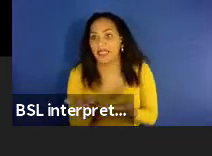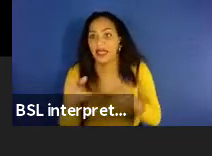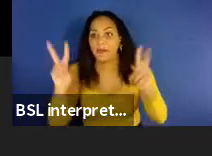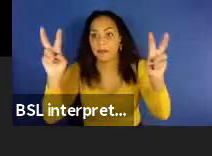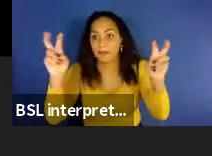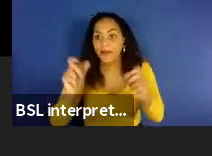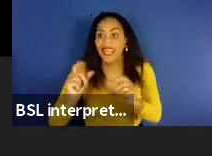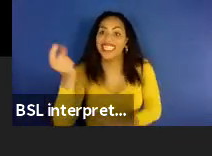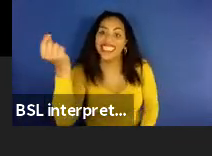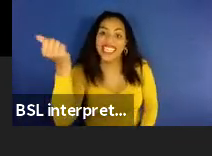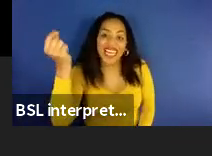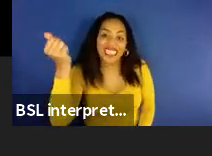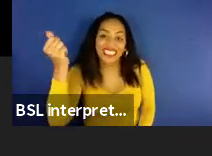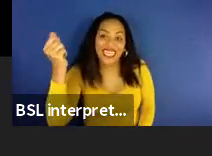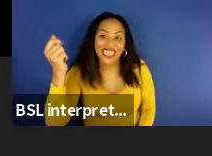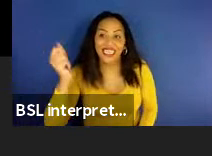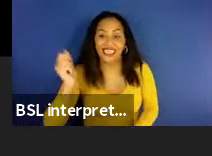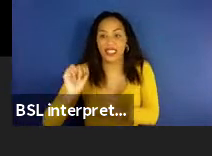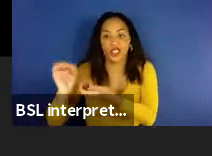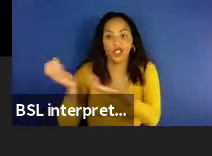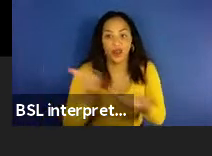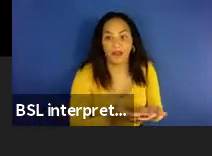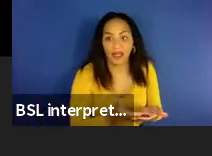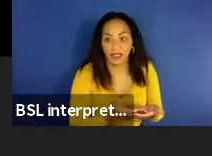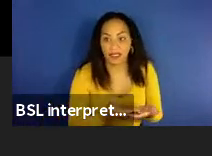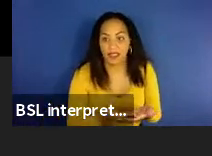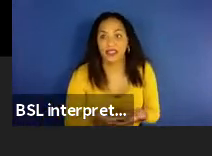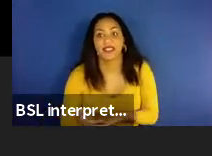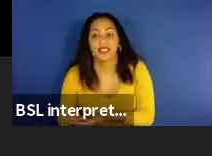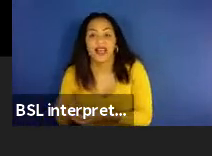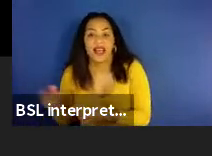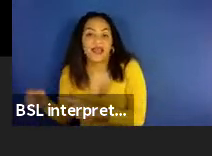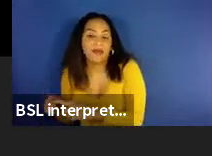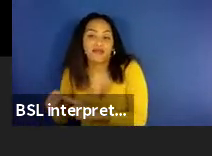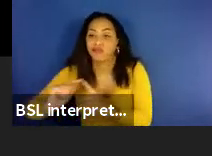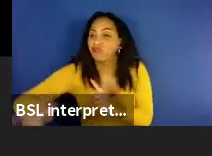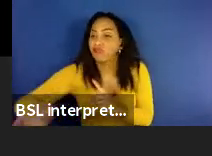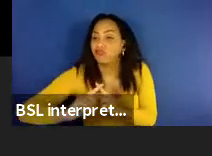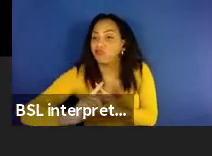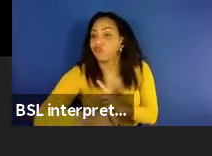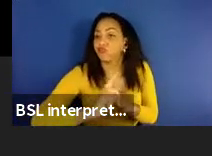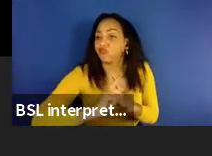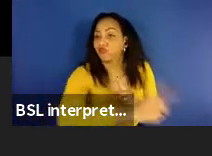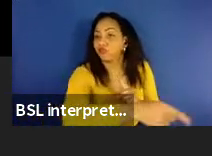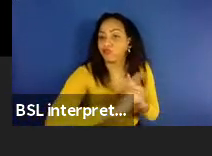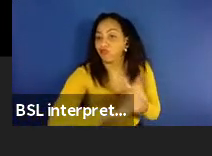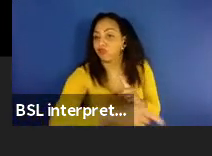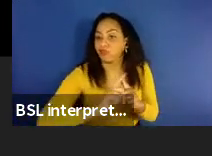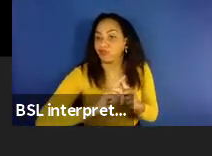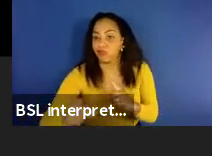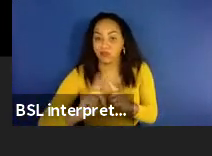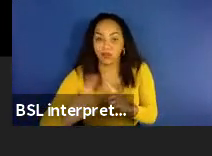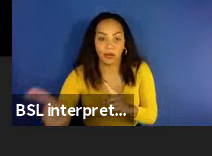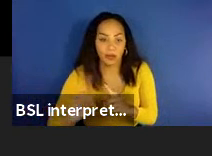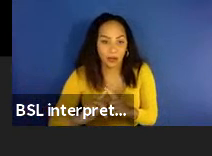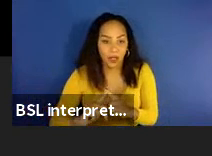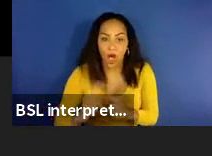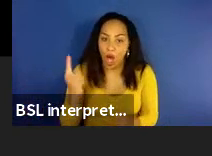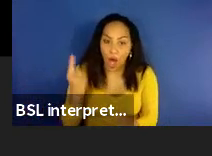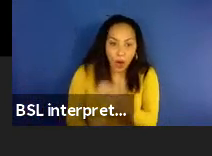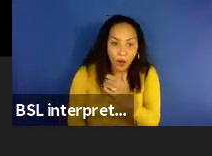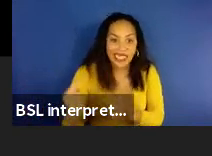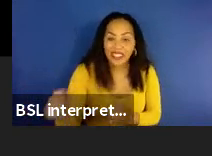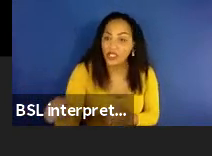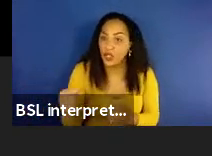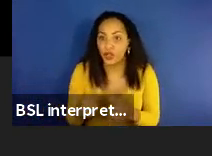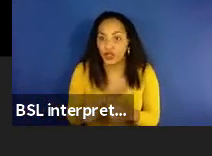between Yakuza headquarters and their shops, but then started to branch out, obviously not only catering to core Yakuza members, but also to the general